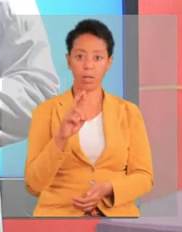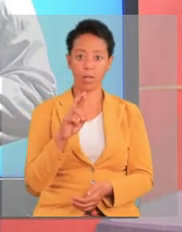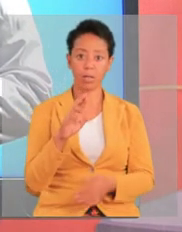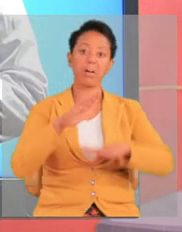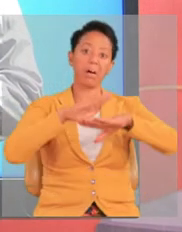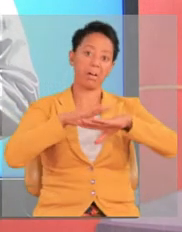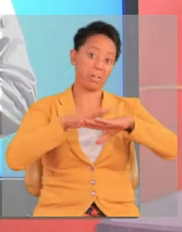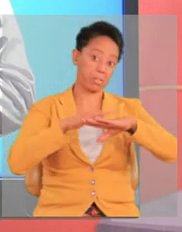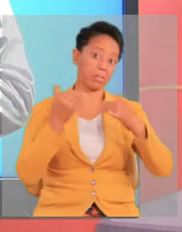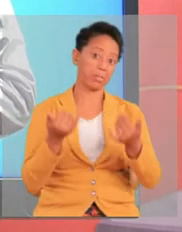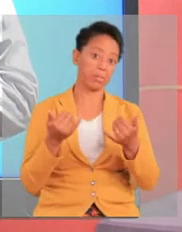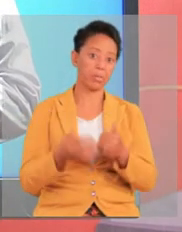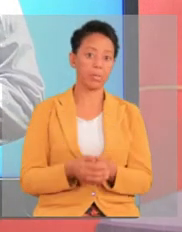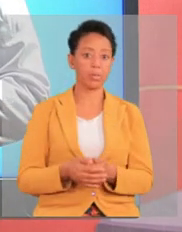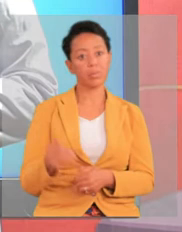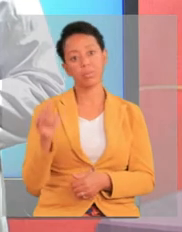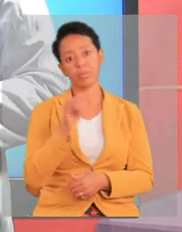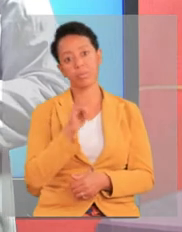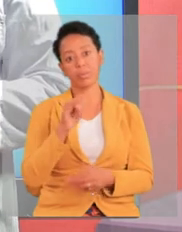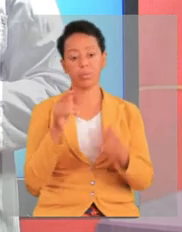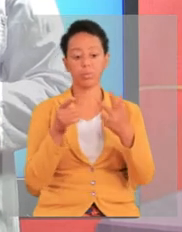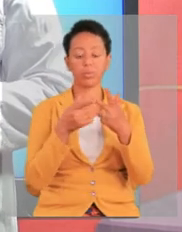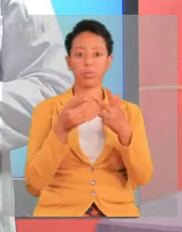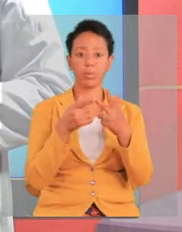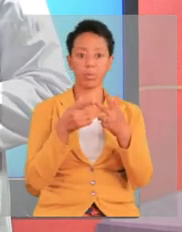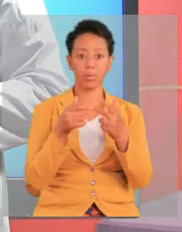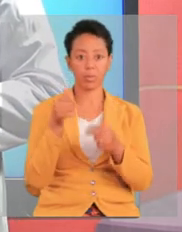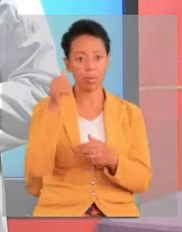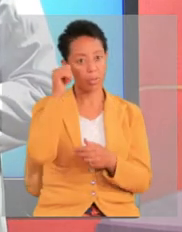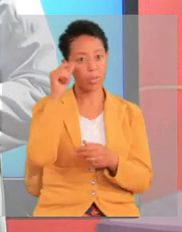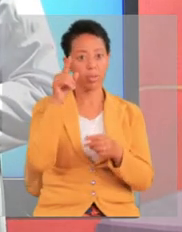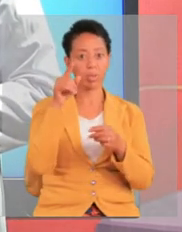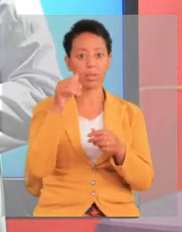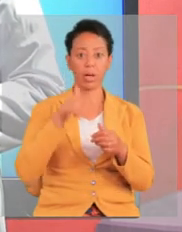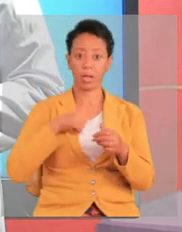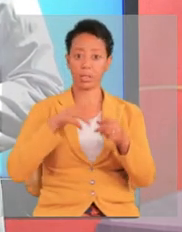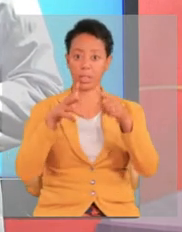now. Similarly, the third one, that is, he has cut his finger.